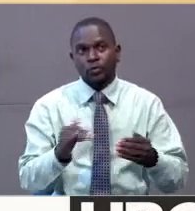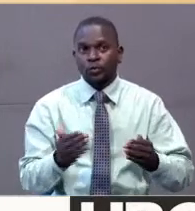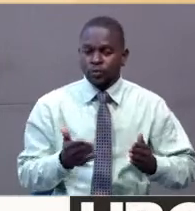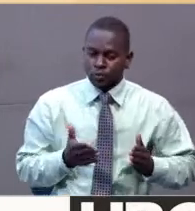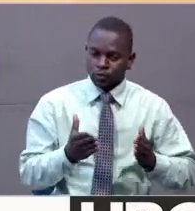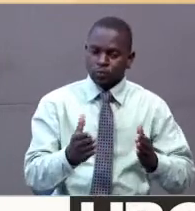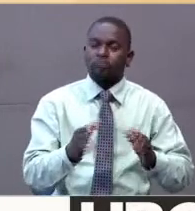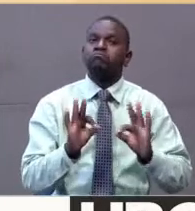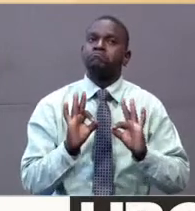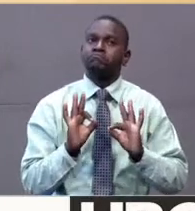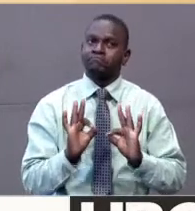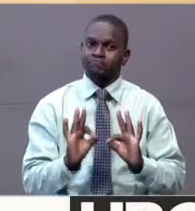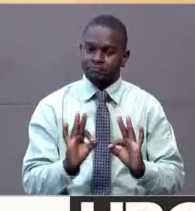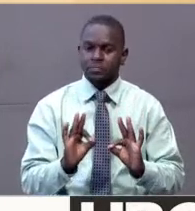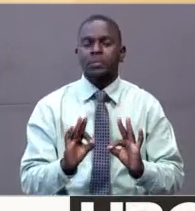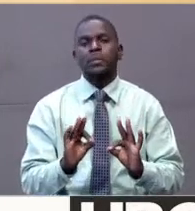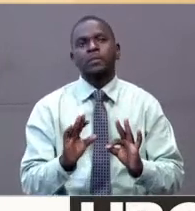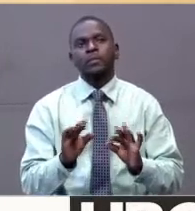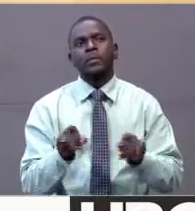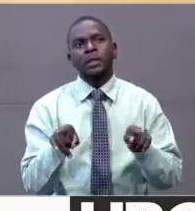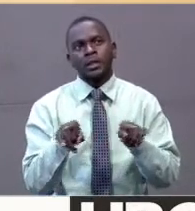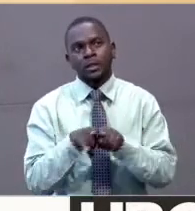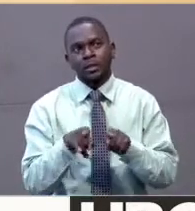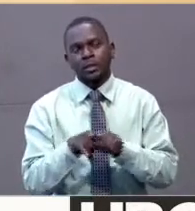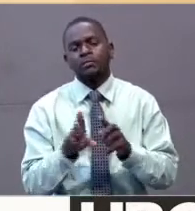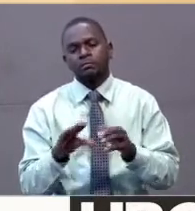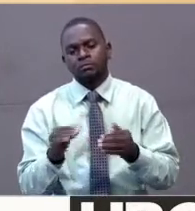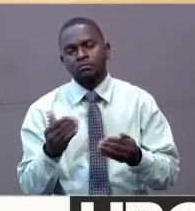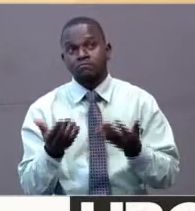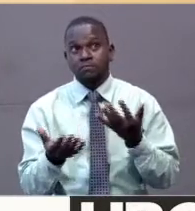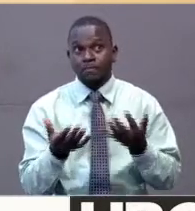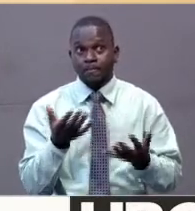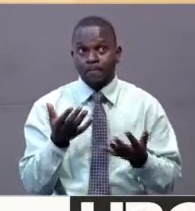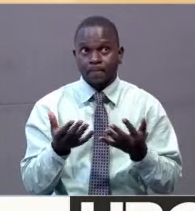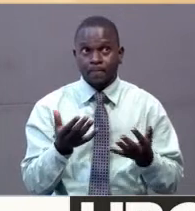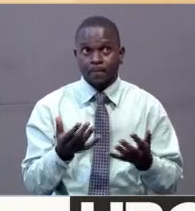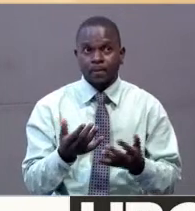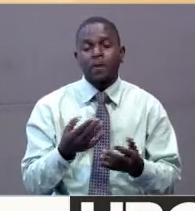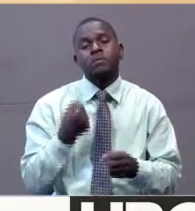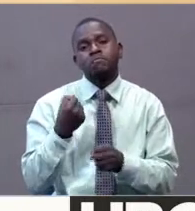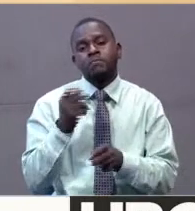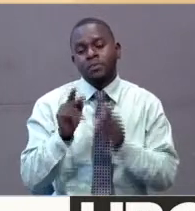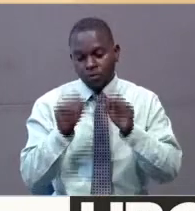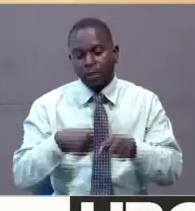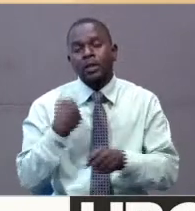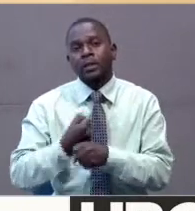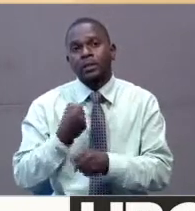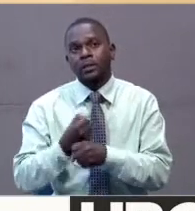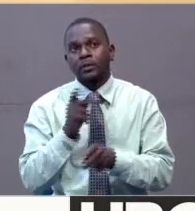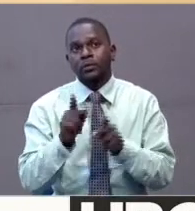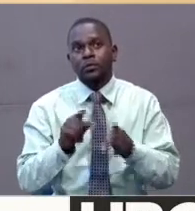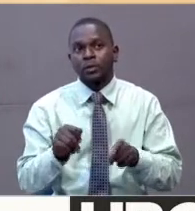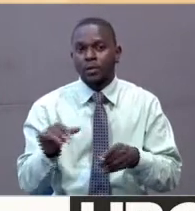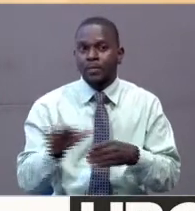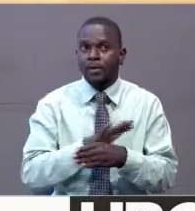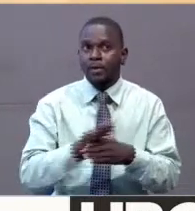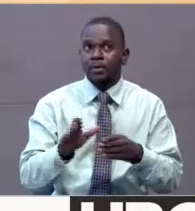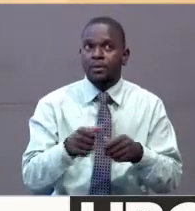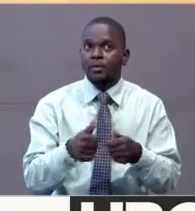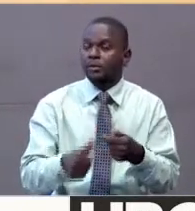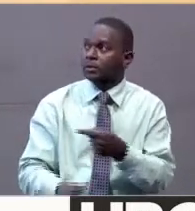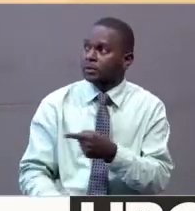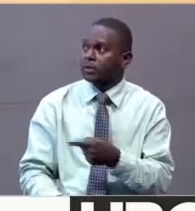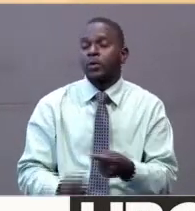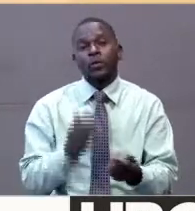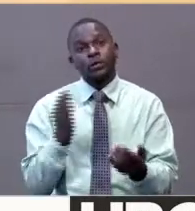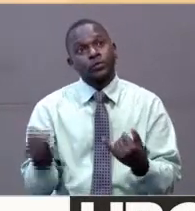good, they also at least make people to work and to do their business well. I would like